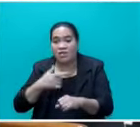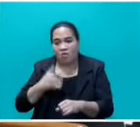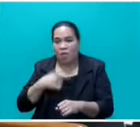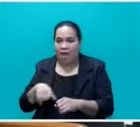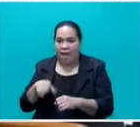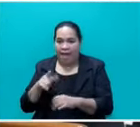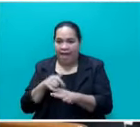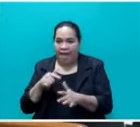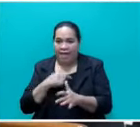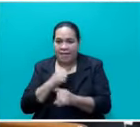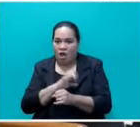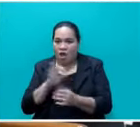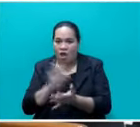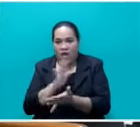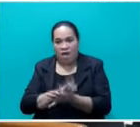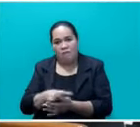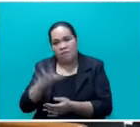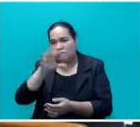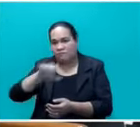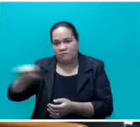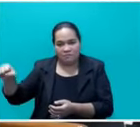Is it true because he was advised,